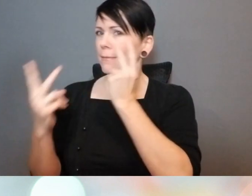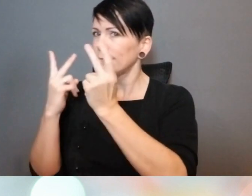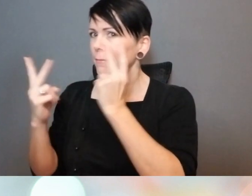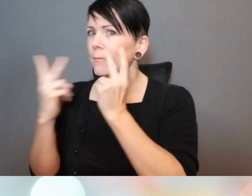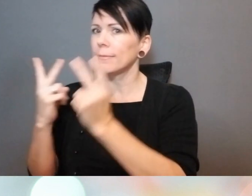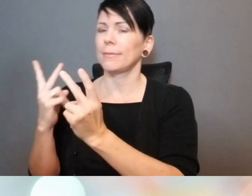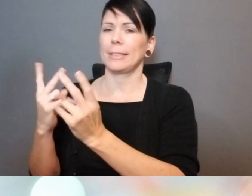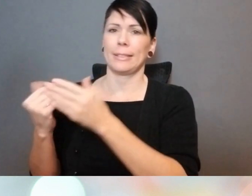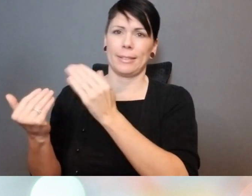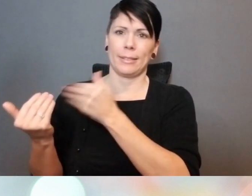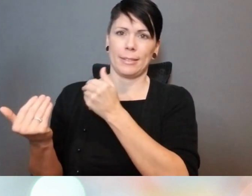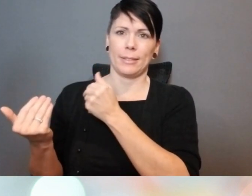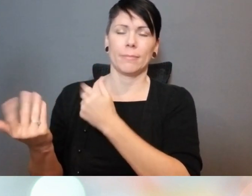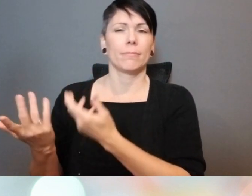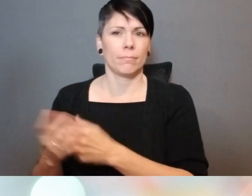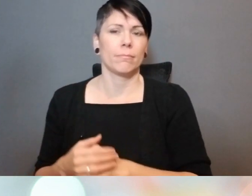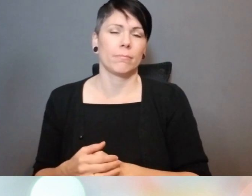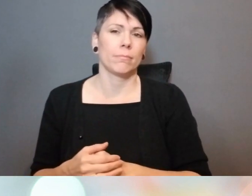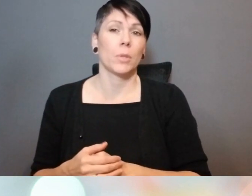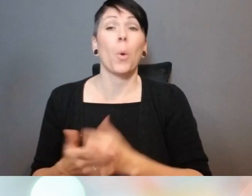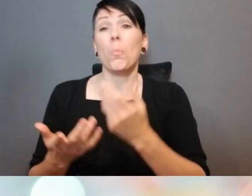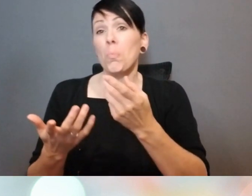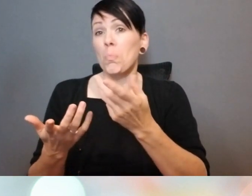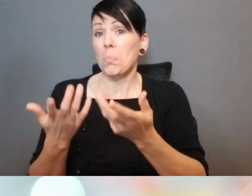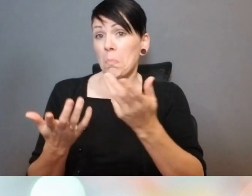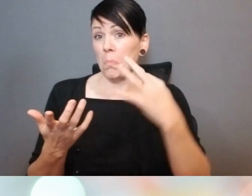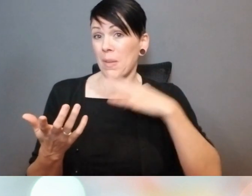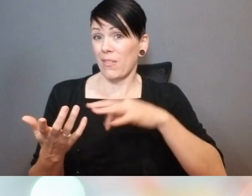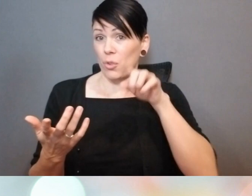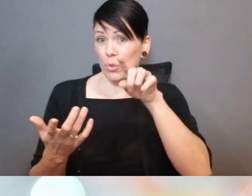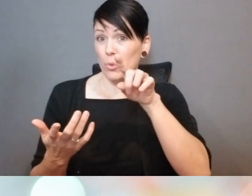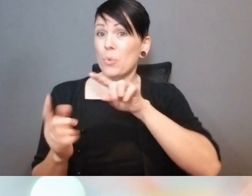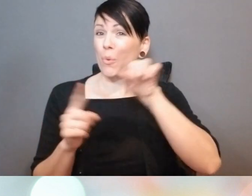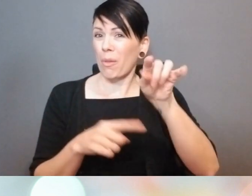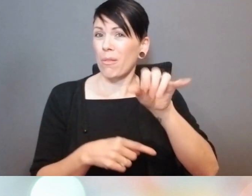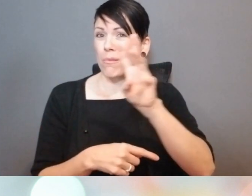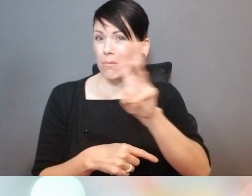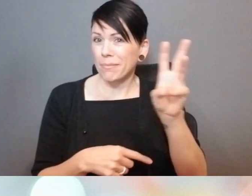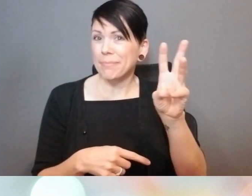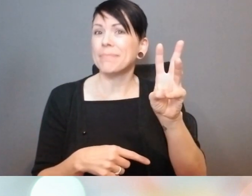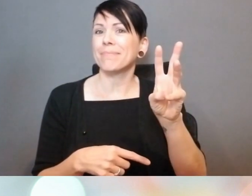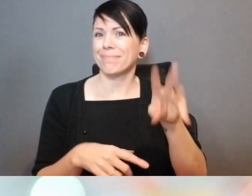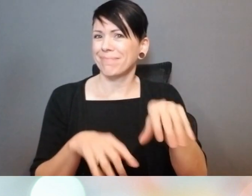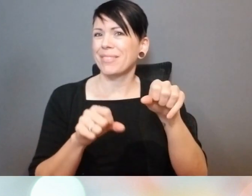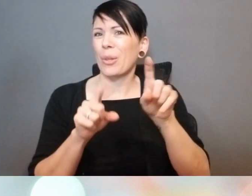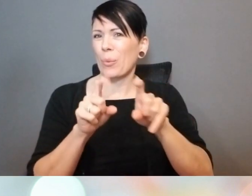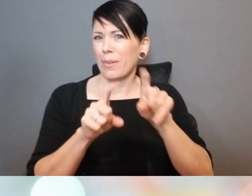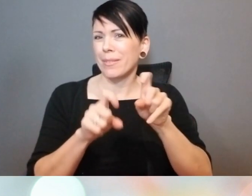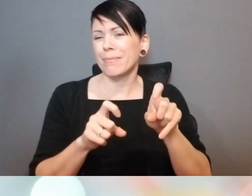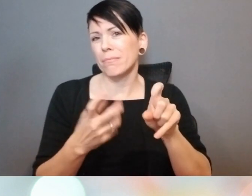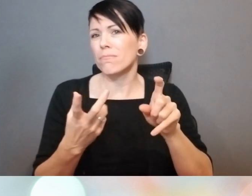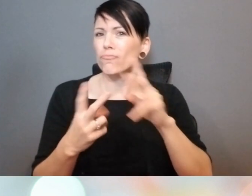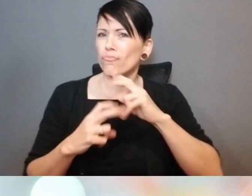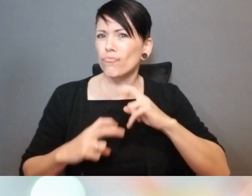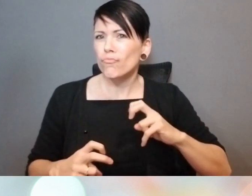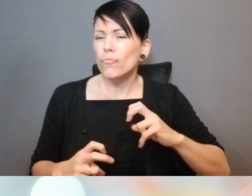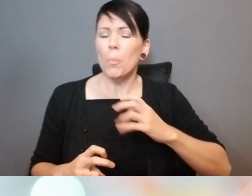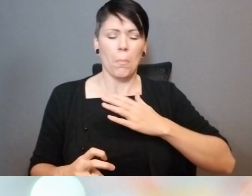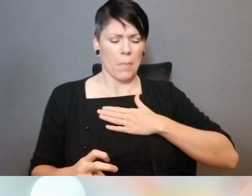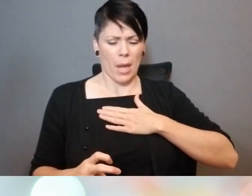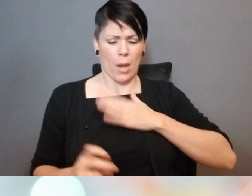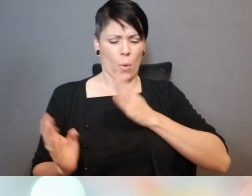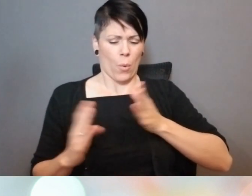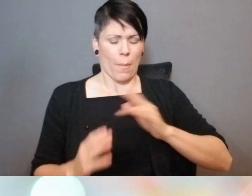or organizing types, and it might be helpful to take this. I think the biggest thing is finding